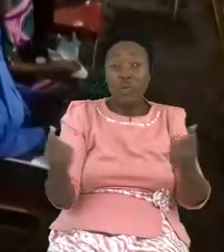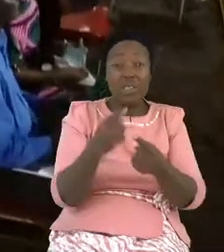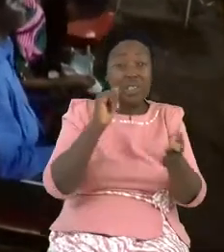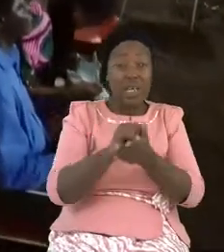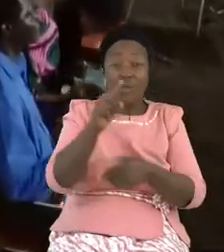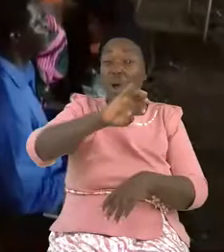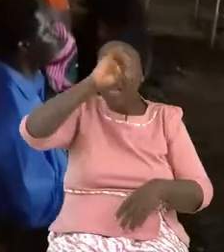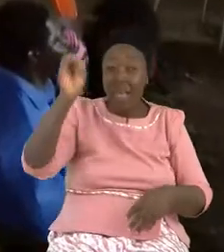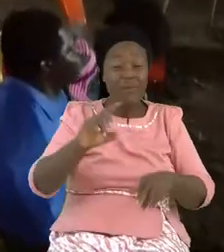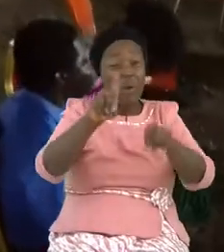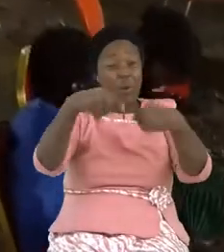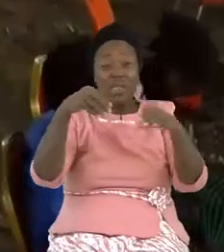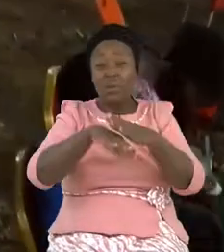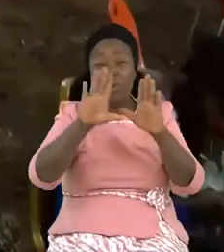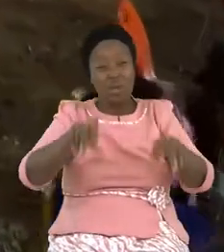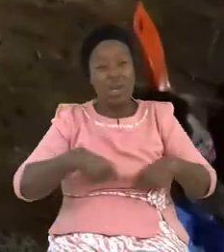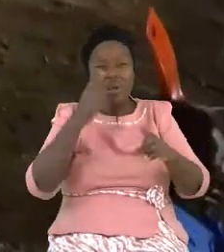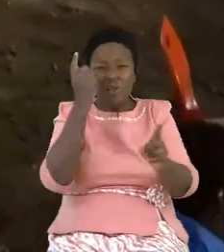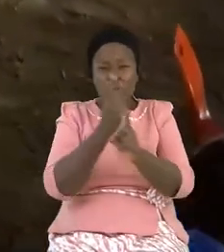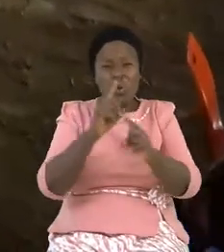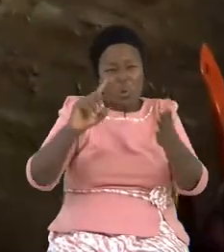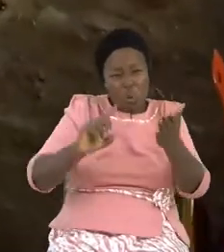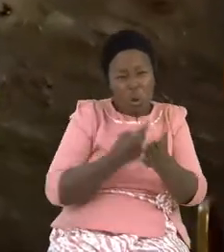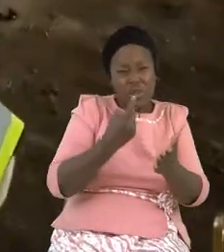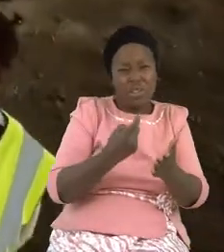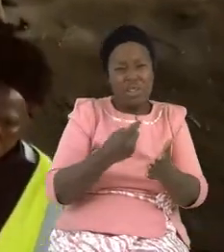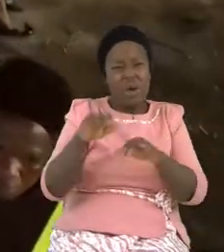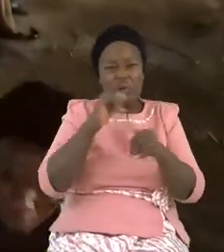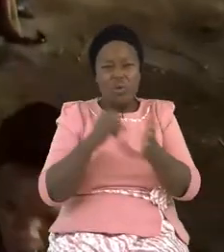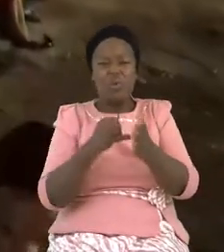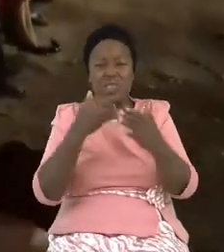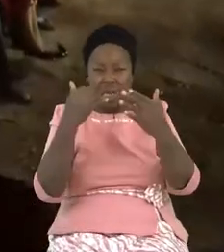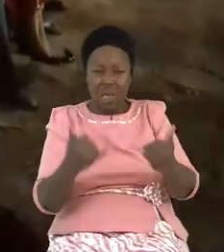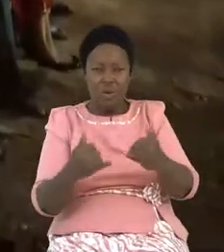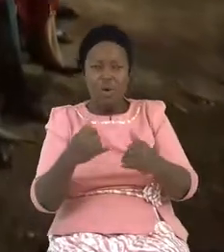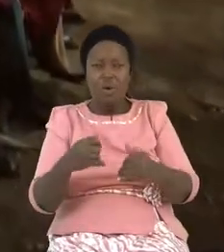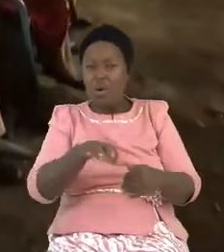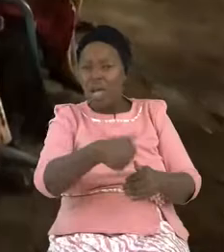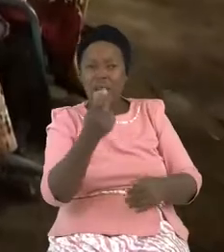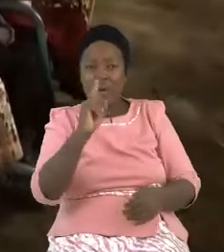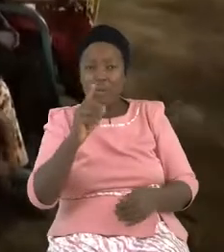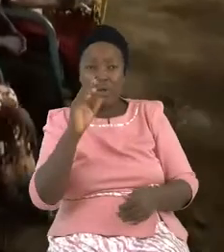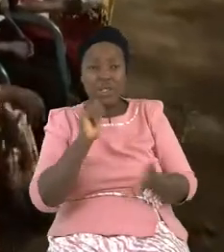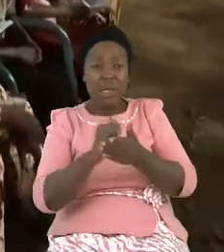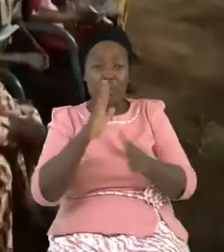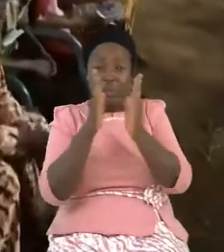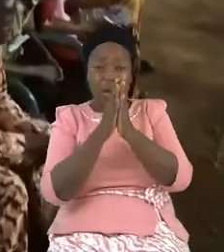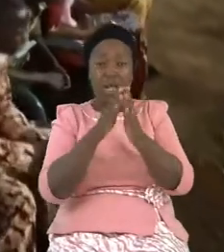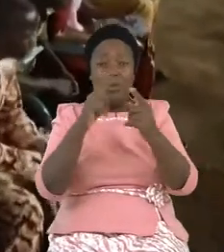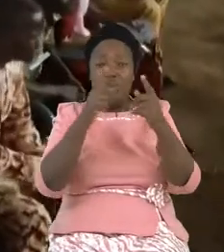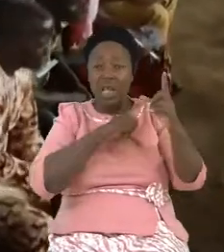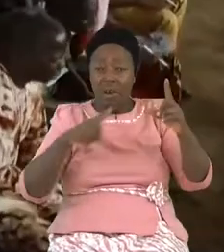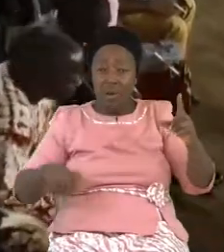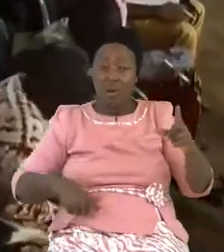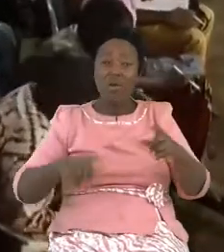go, he wants to do that right now. Whosoever shall call on the name of the Lord shall